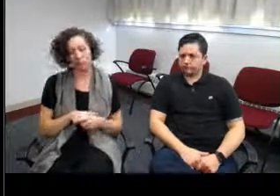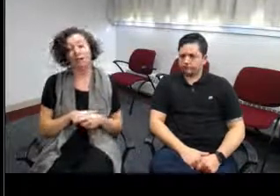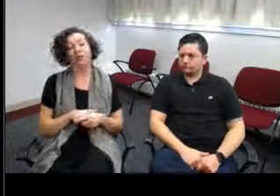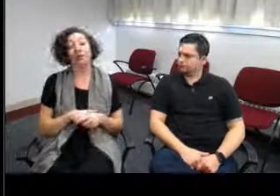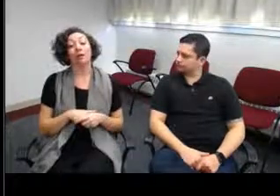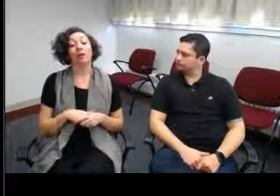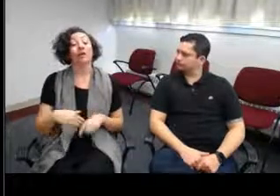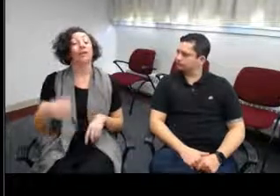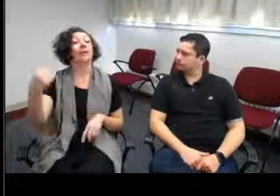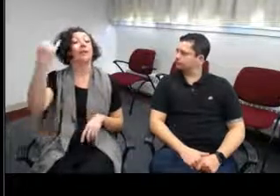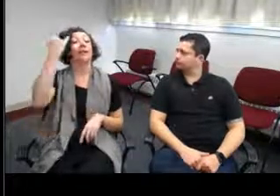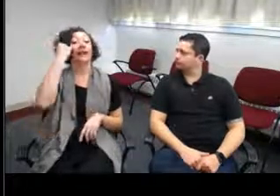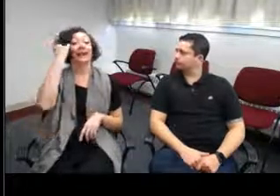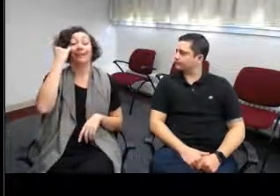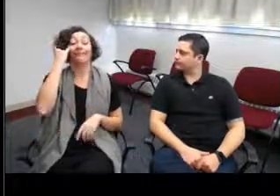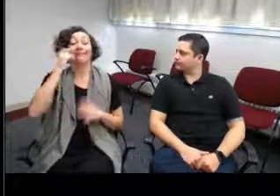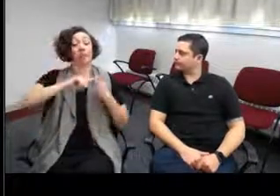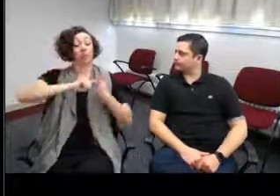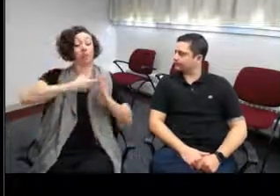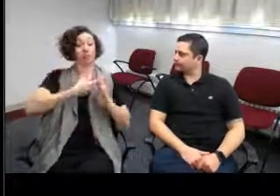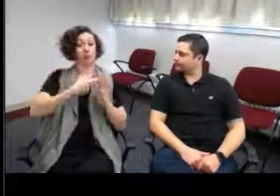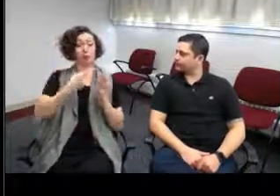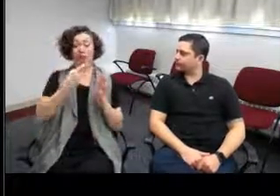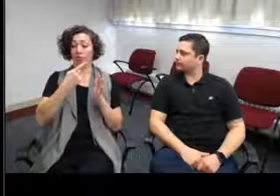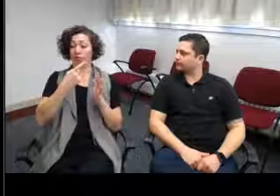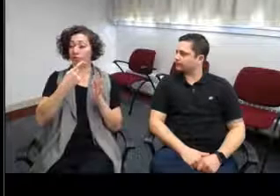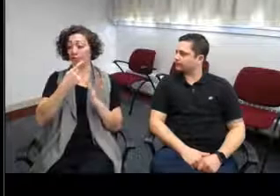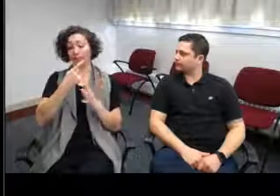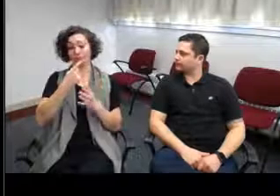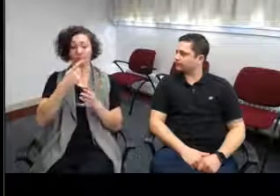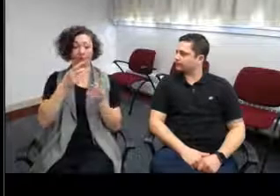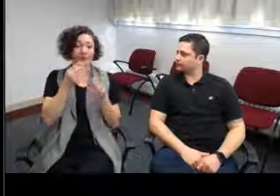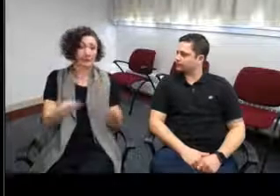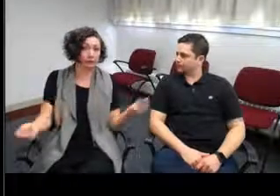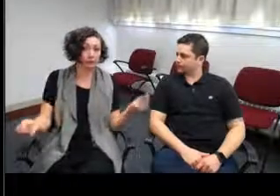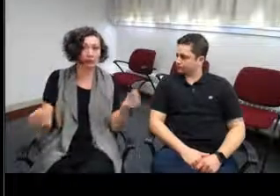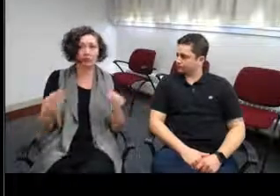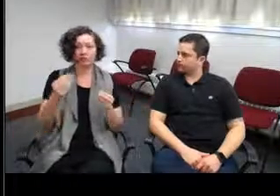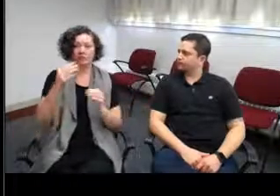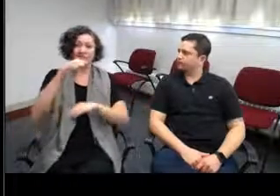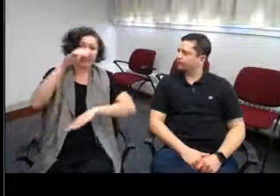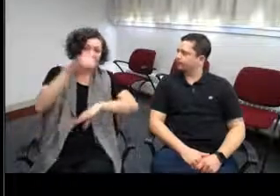what you think about when you're adapting EBTs.